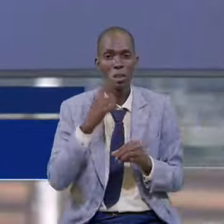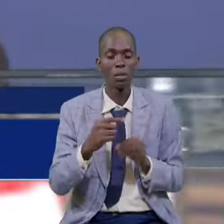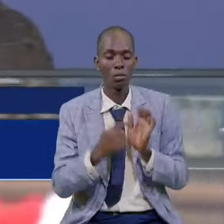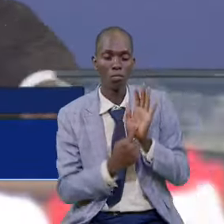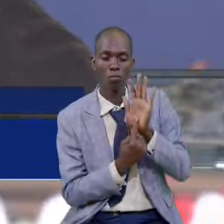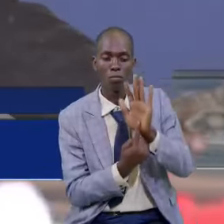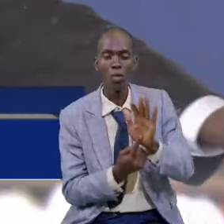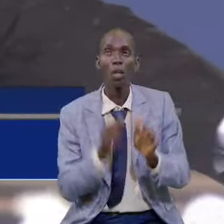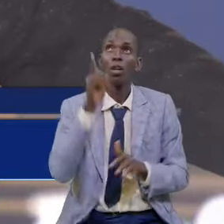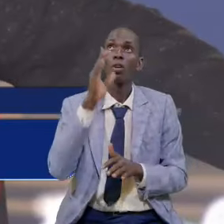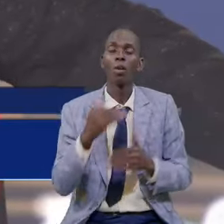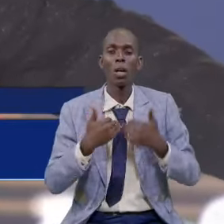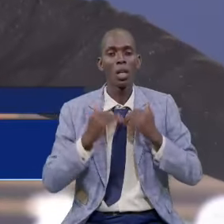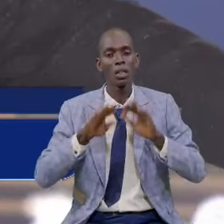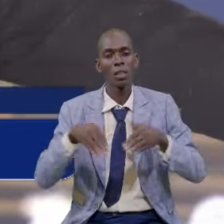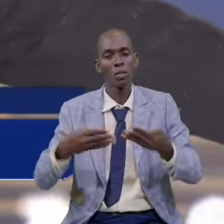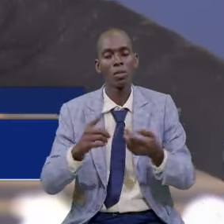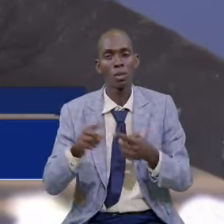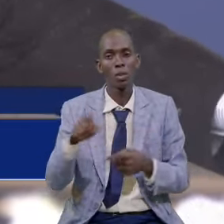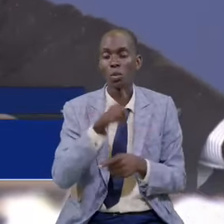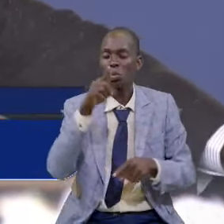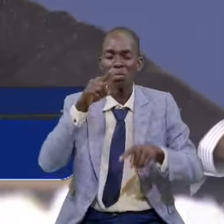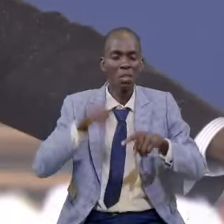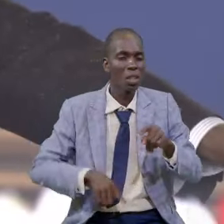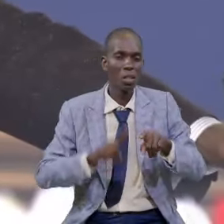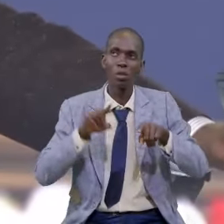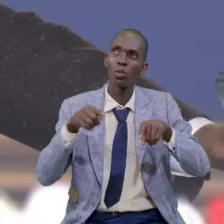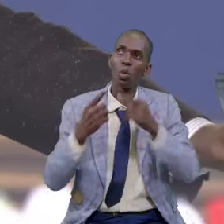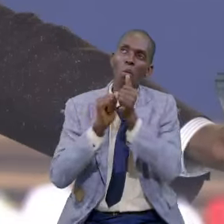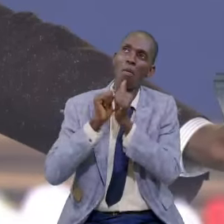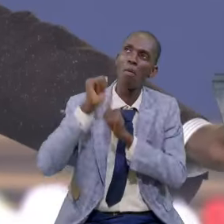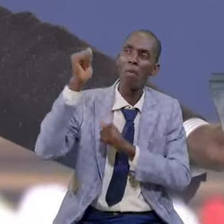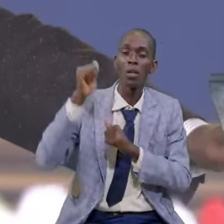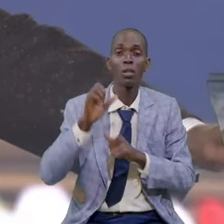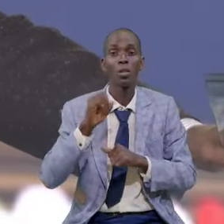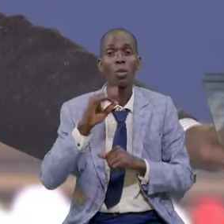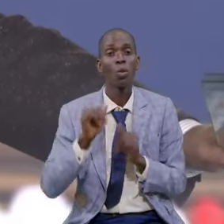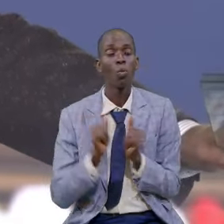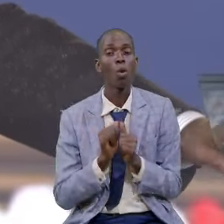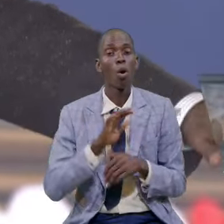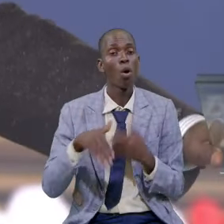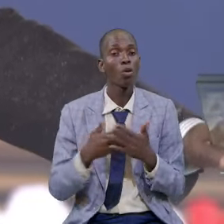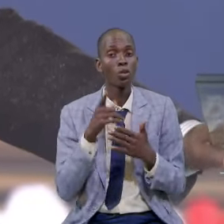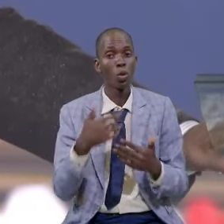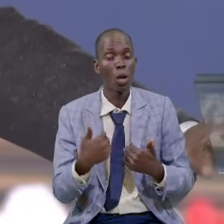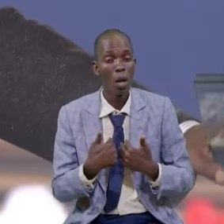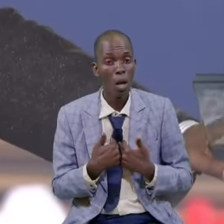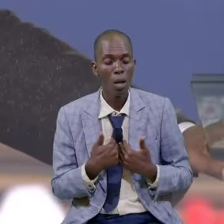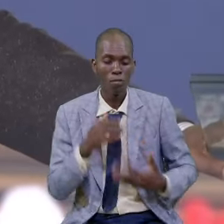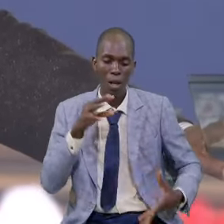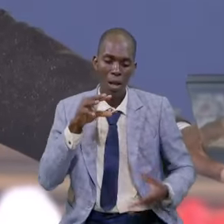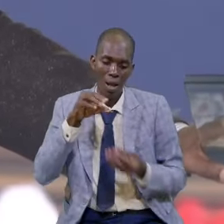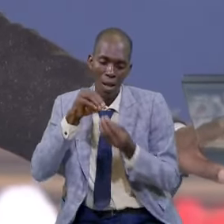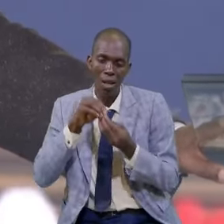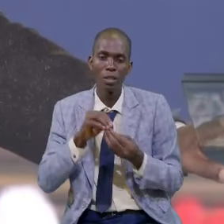had given you, you will not go far. So, with all you have, add confidence. I